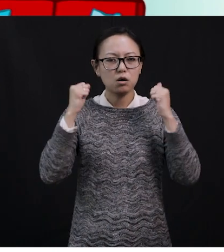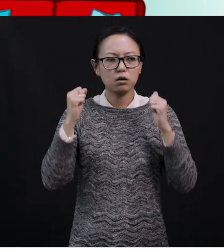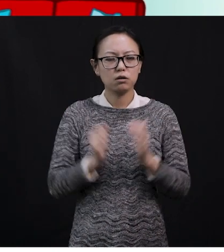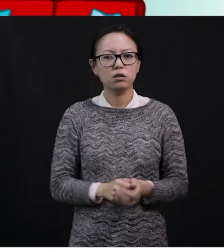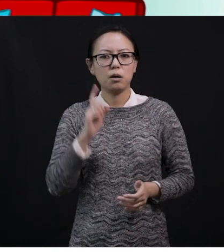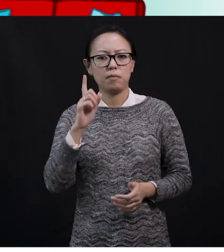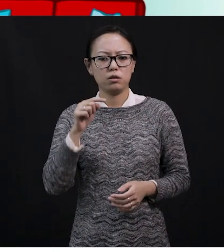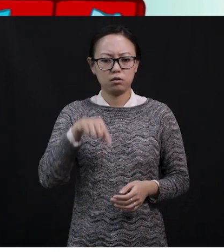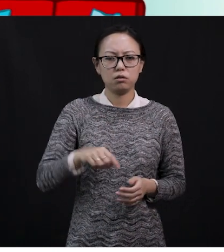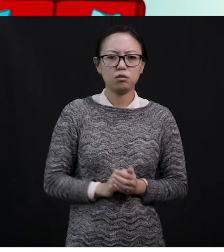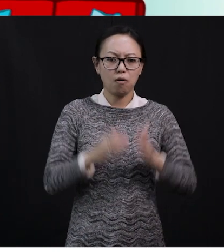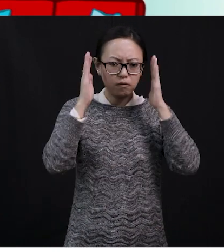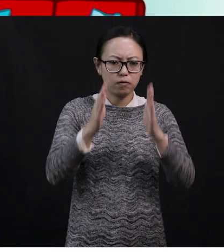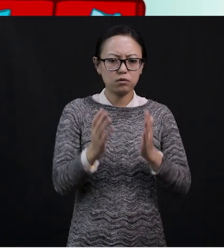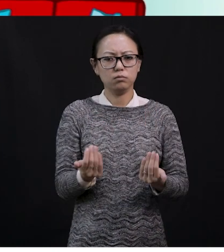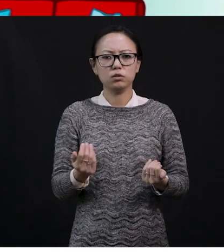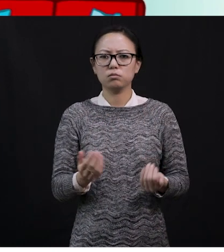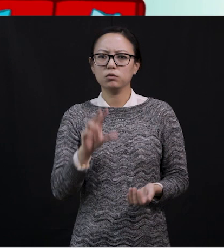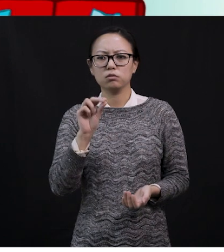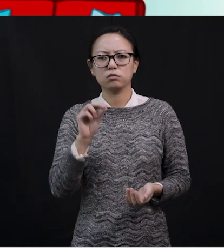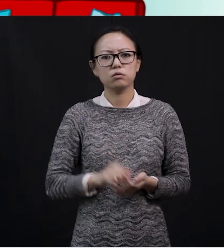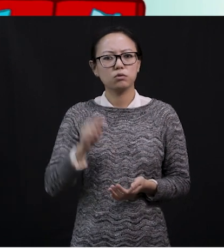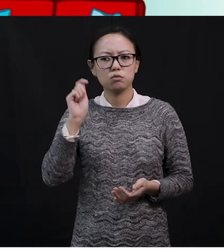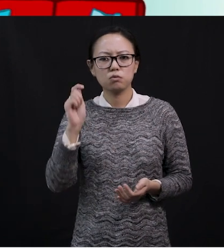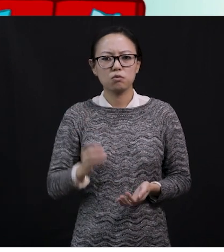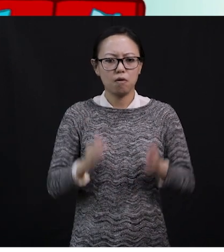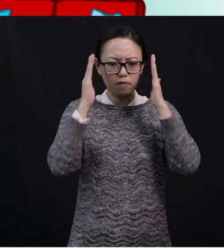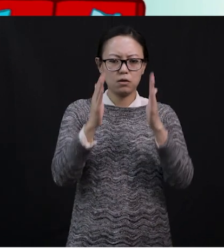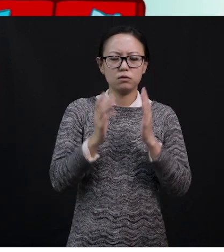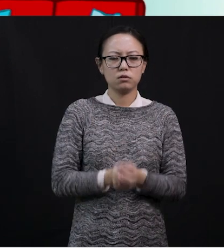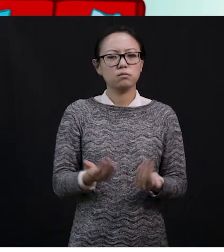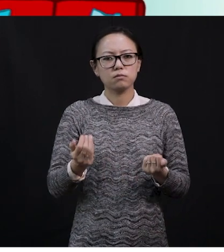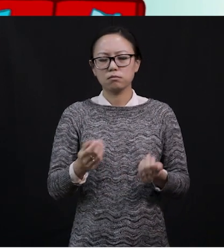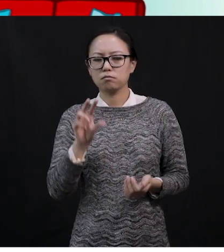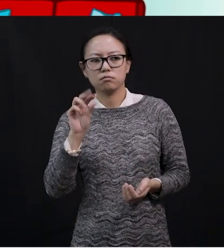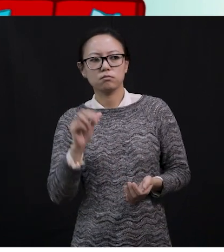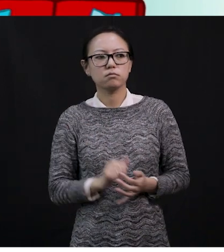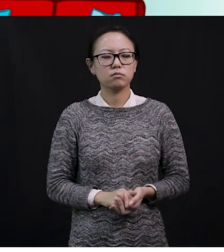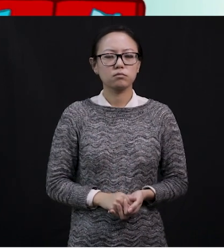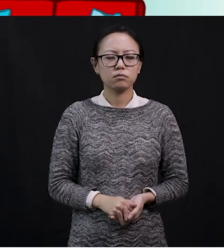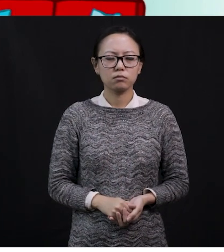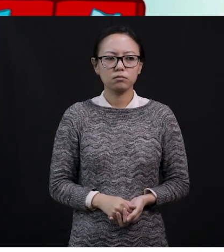able to concentrate, do, perform, and function in my work properly.